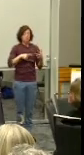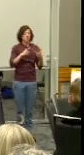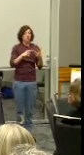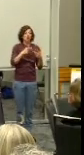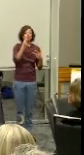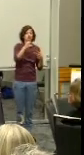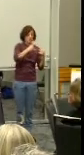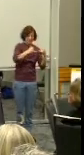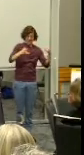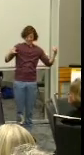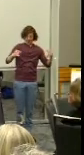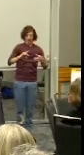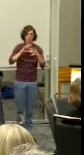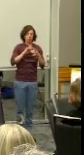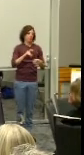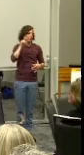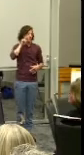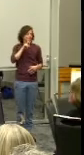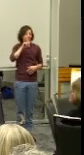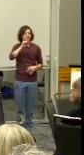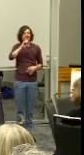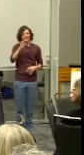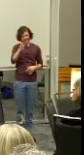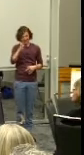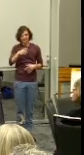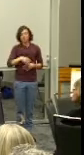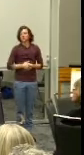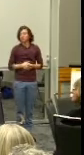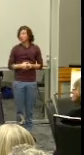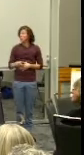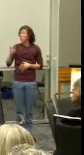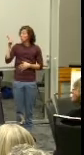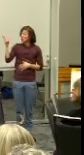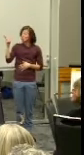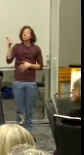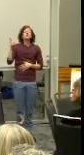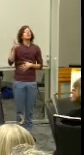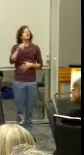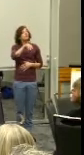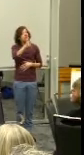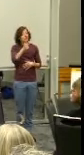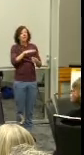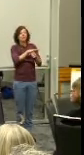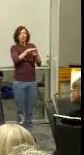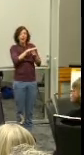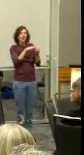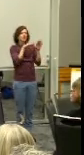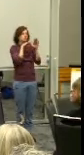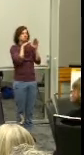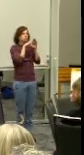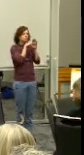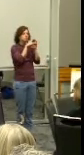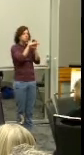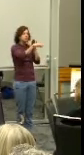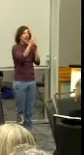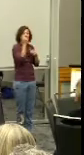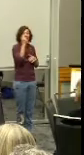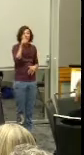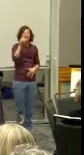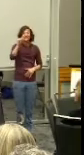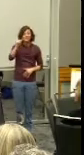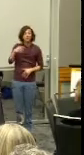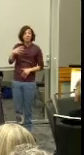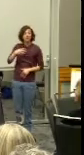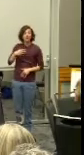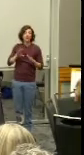So while the other areas are going down or staying steady, disability-related complaints are skyrocketing.